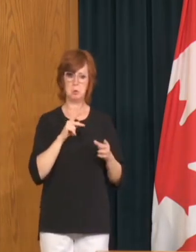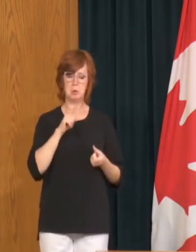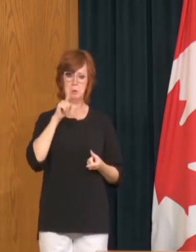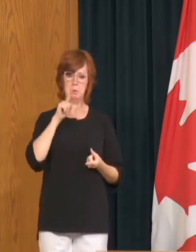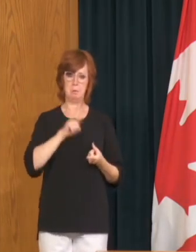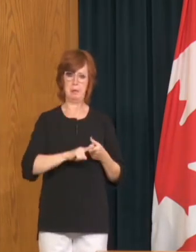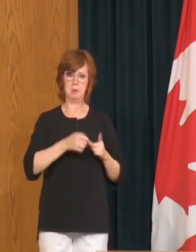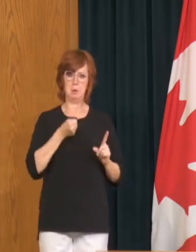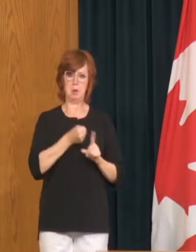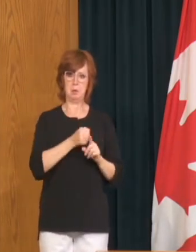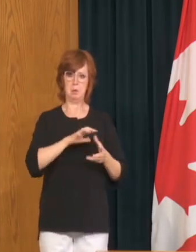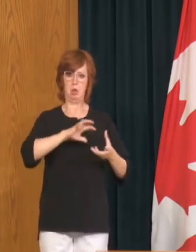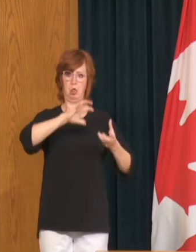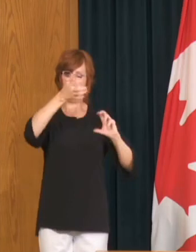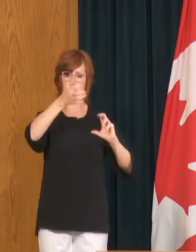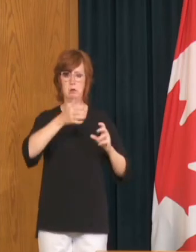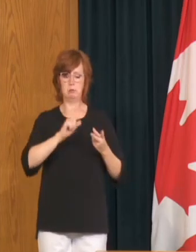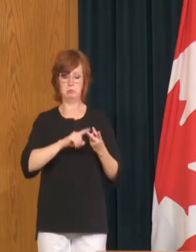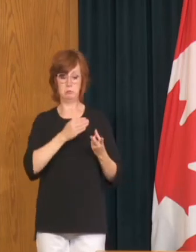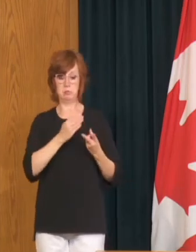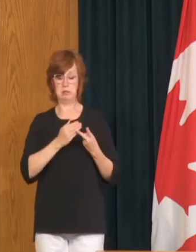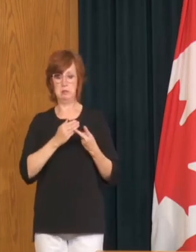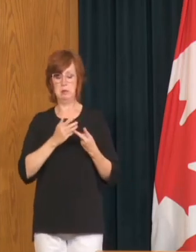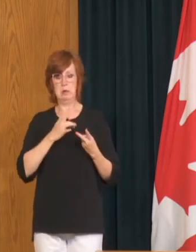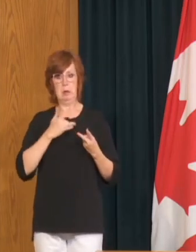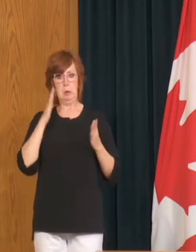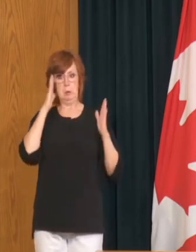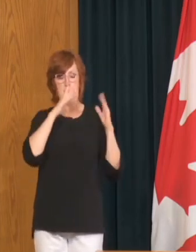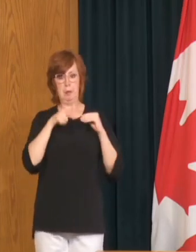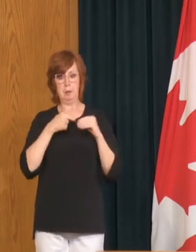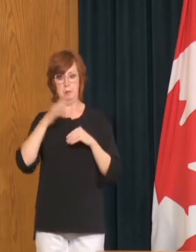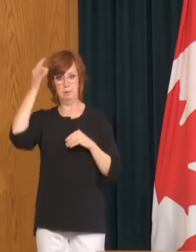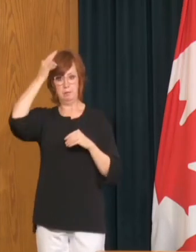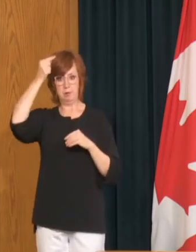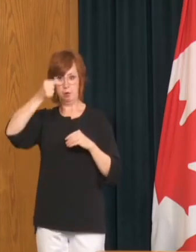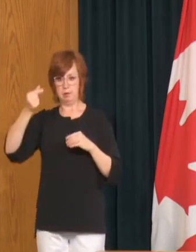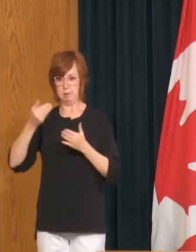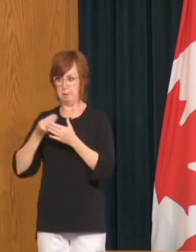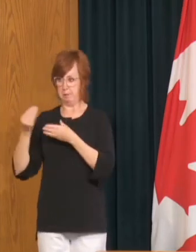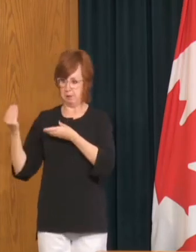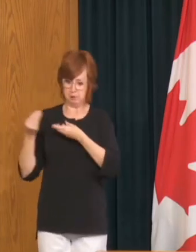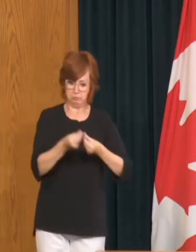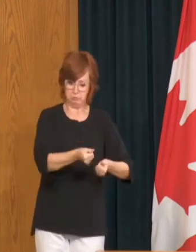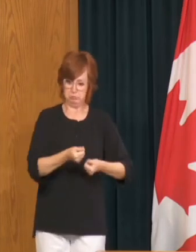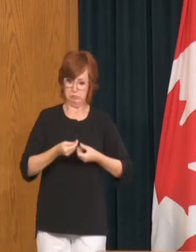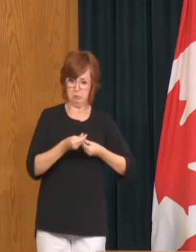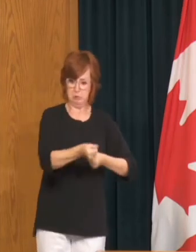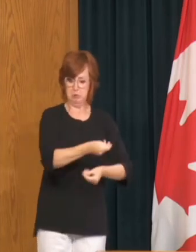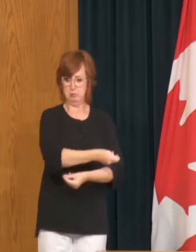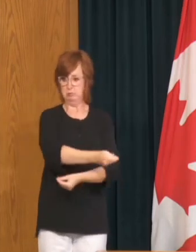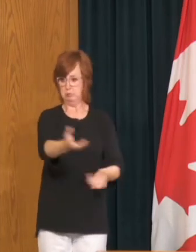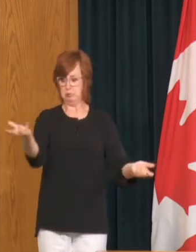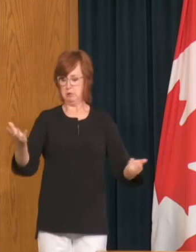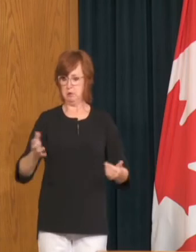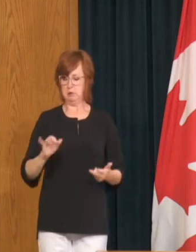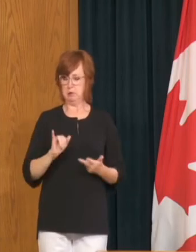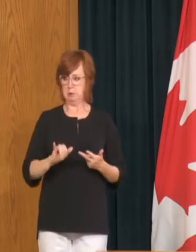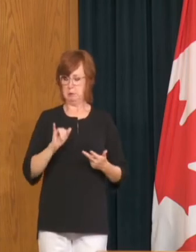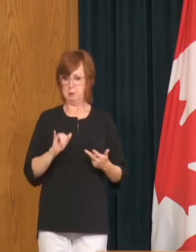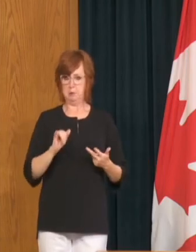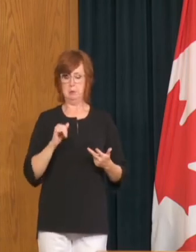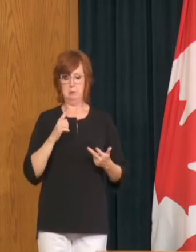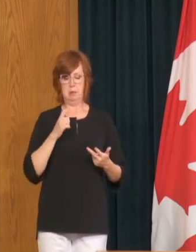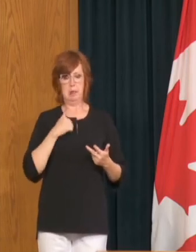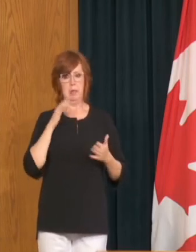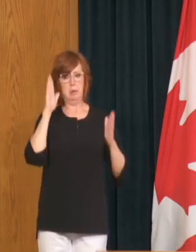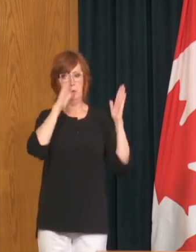the amount of dollars that have flowed from the federal government, and when we talk about the potential for raising taxes, there's